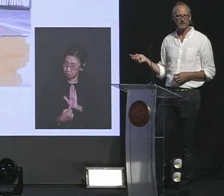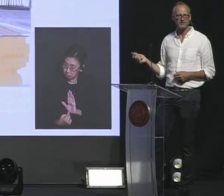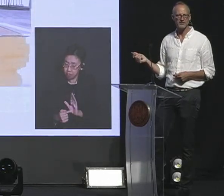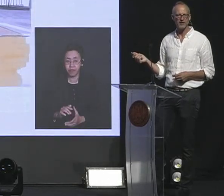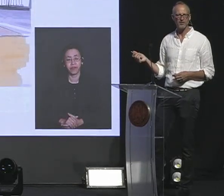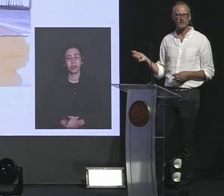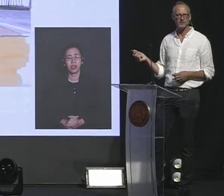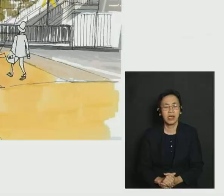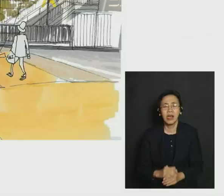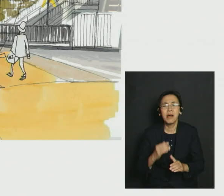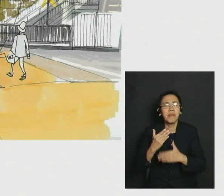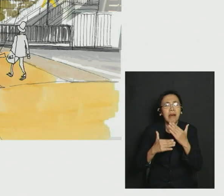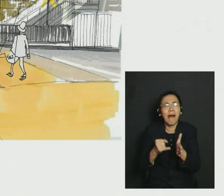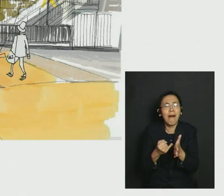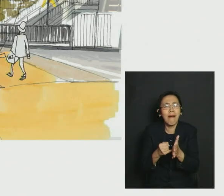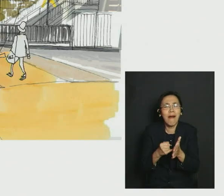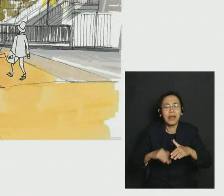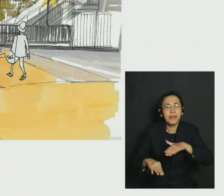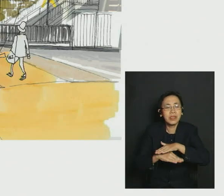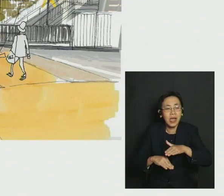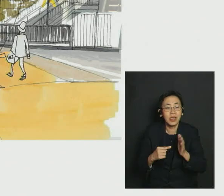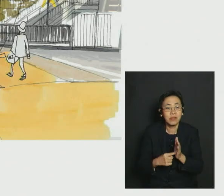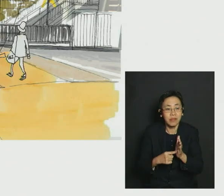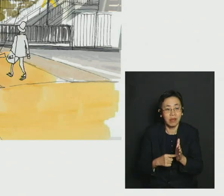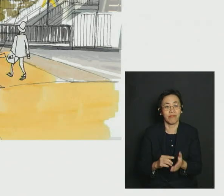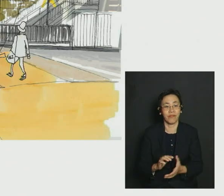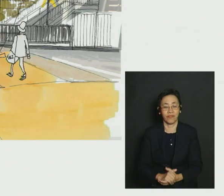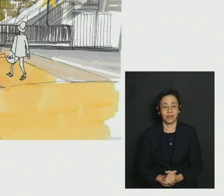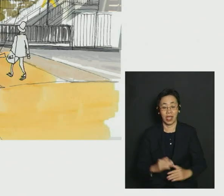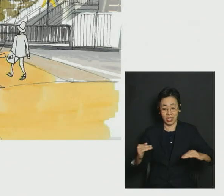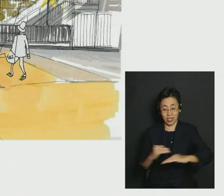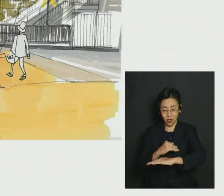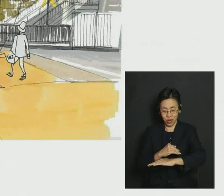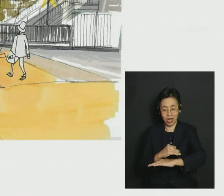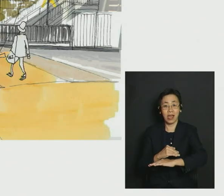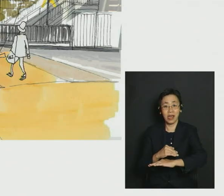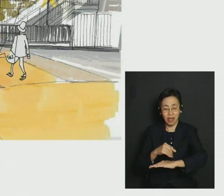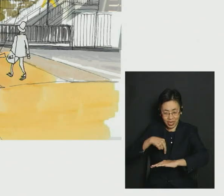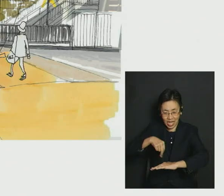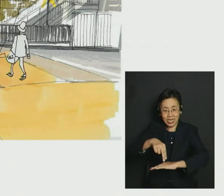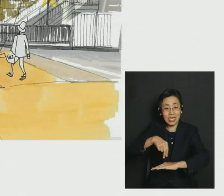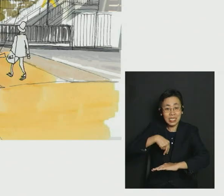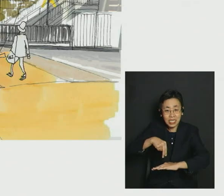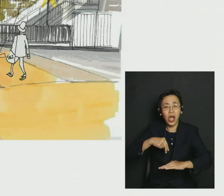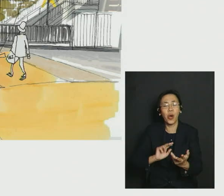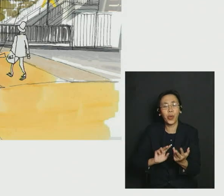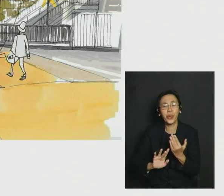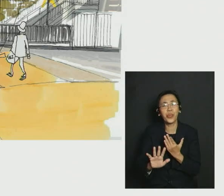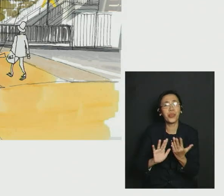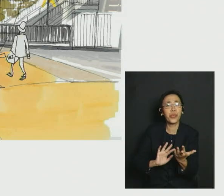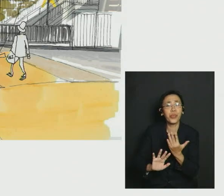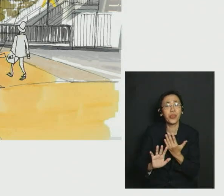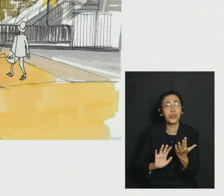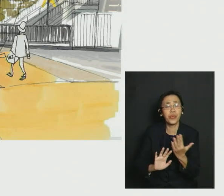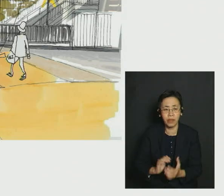crosswalk, you know, and we found that many of our streets don't actually have a real crosswalk, you know, so that people can get across the street